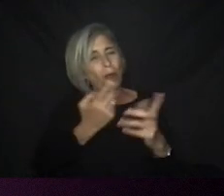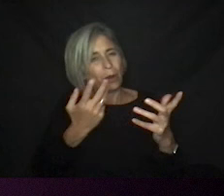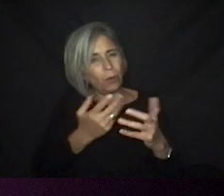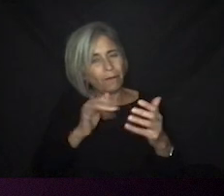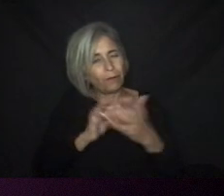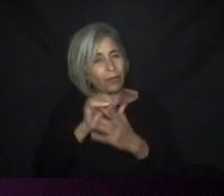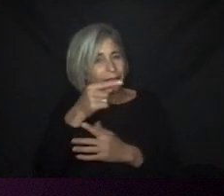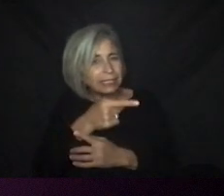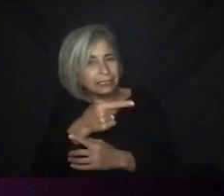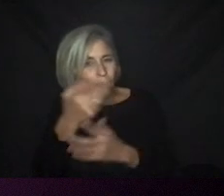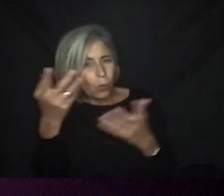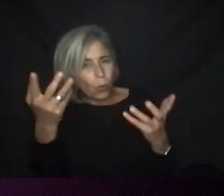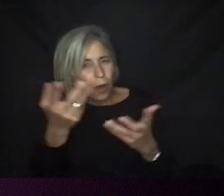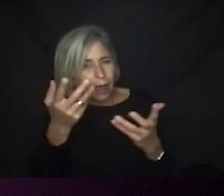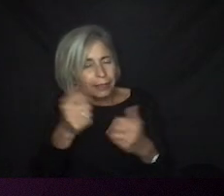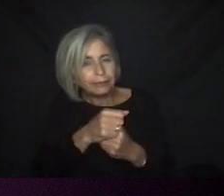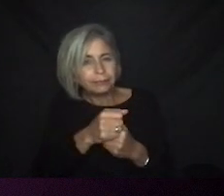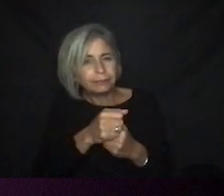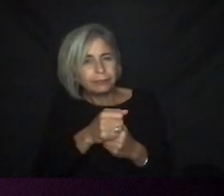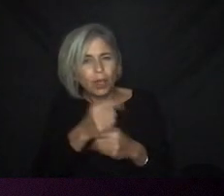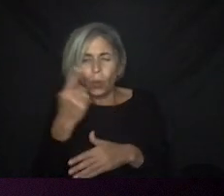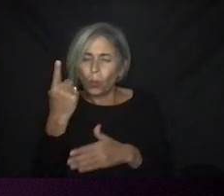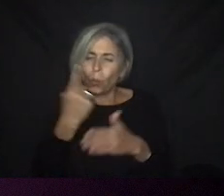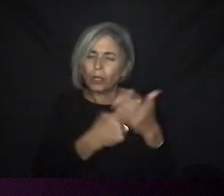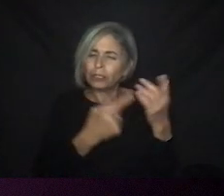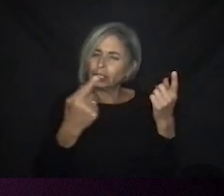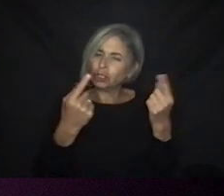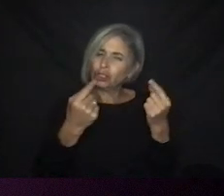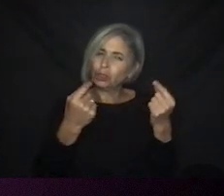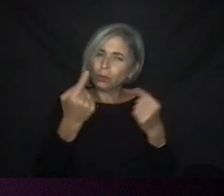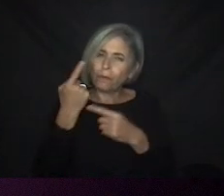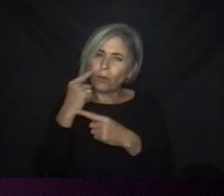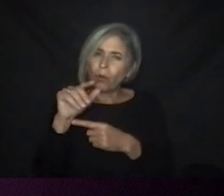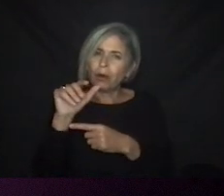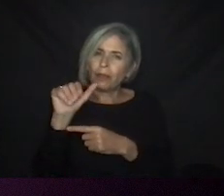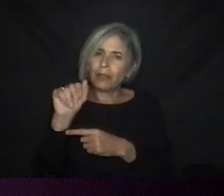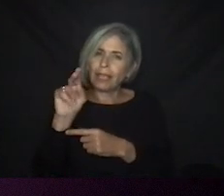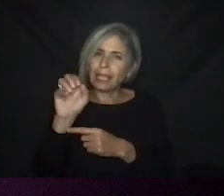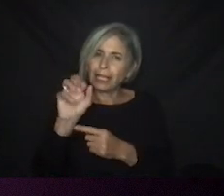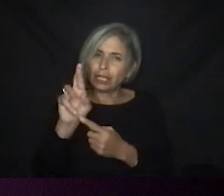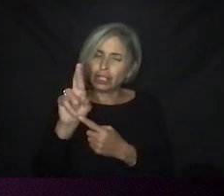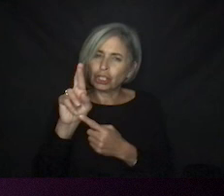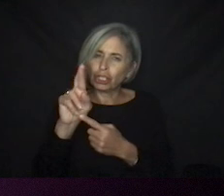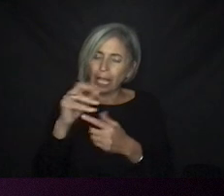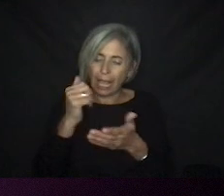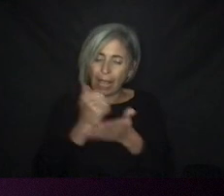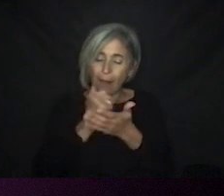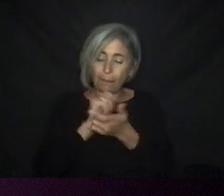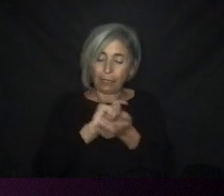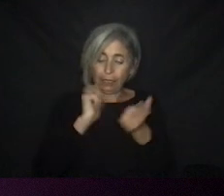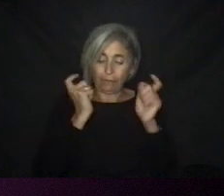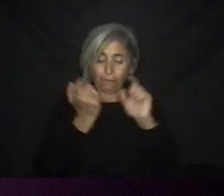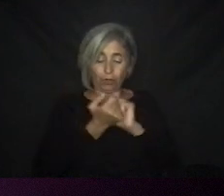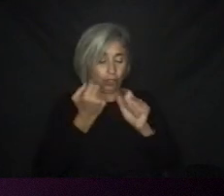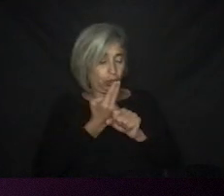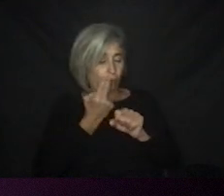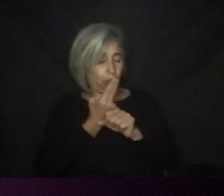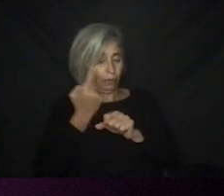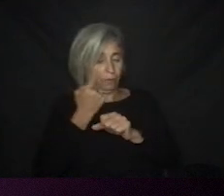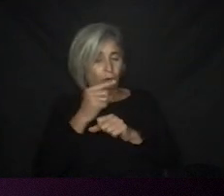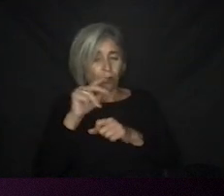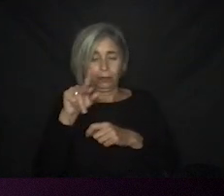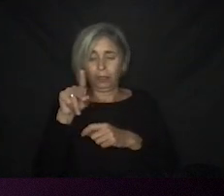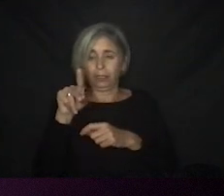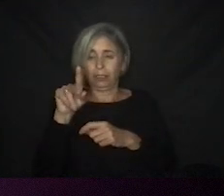with this? Like, what does it actually do to the angler? Does it help me convert a user to a subscription